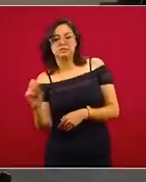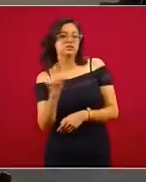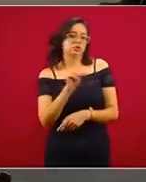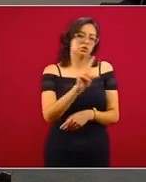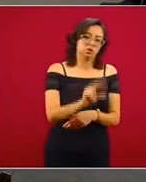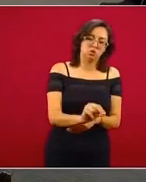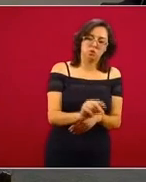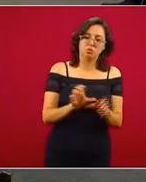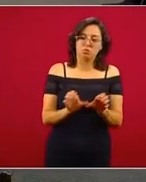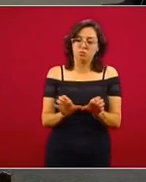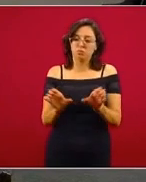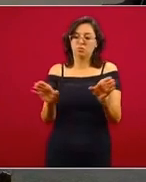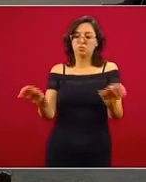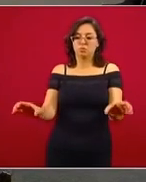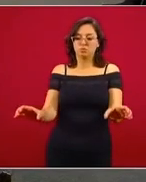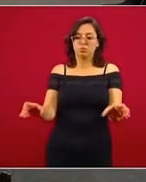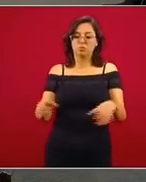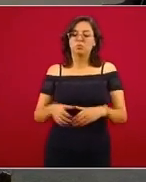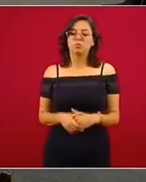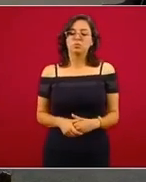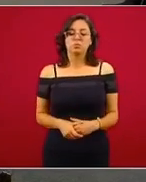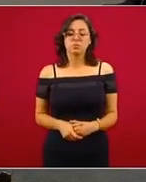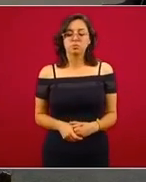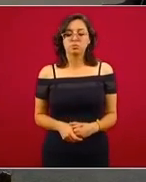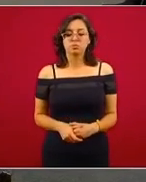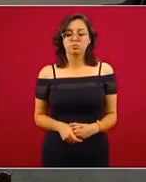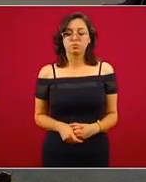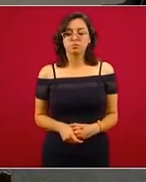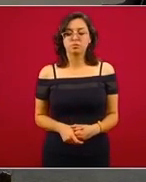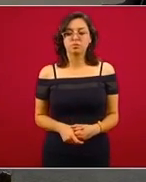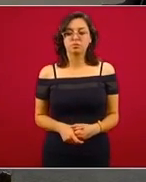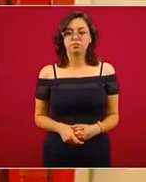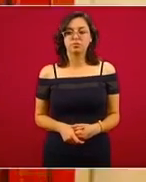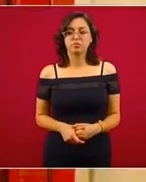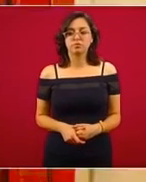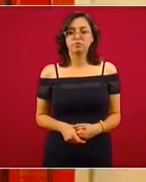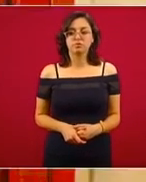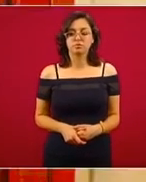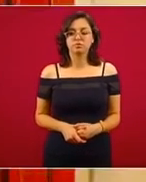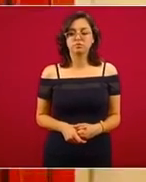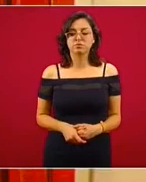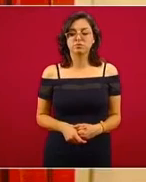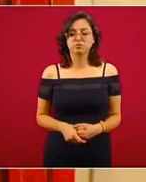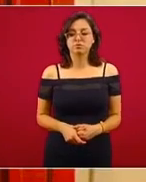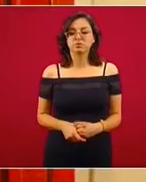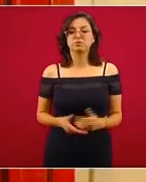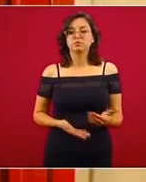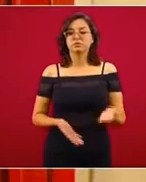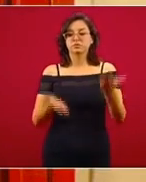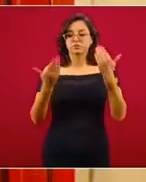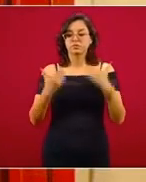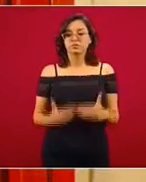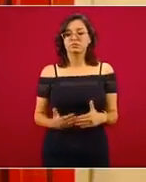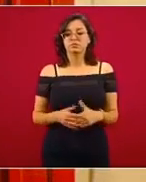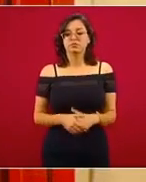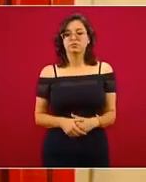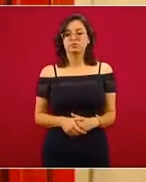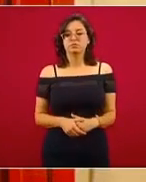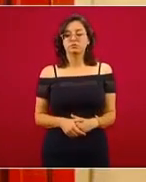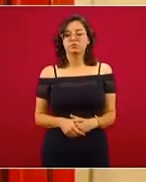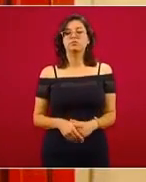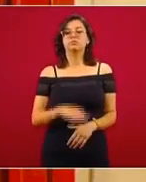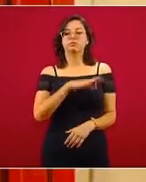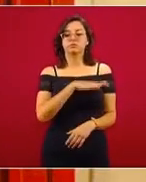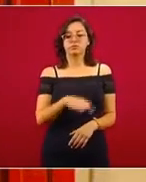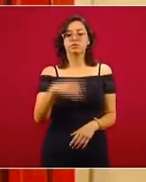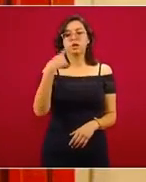number catalogadas of en los grupos previos a over los cuales habíamos 100,000 anteriormente suspect cases, mencionado. that have been later confirmed to be